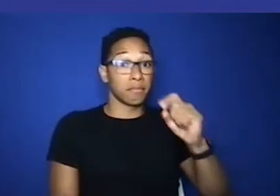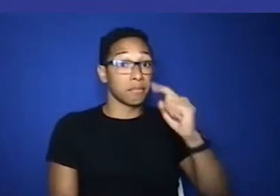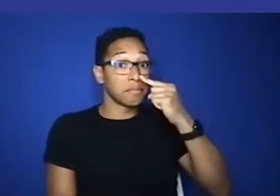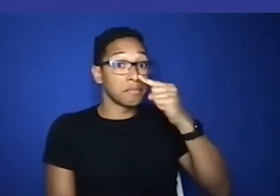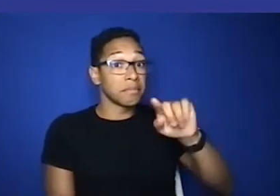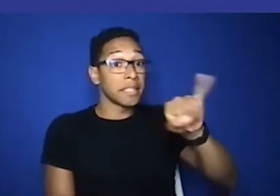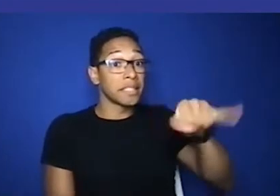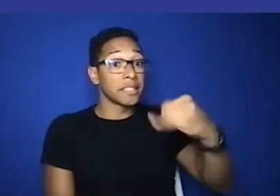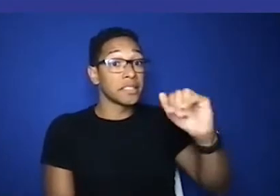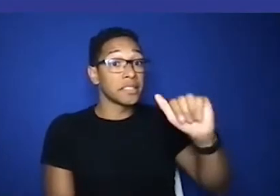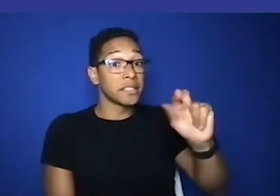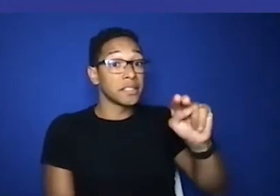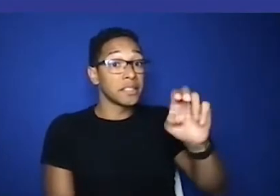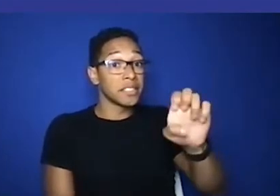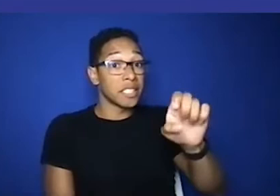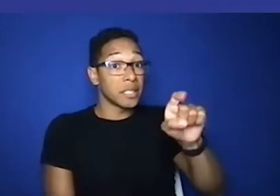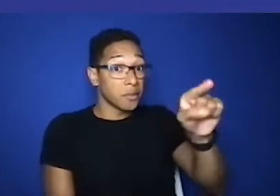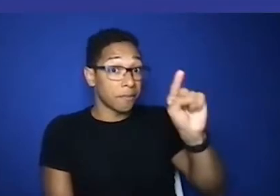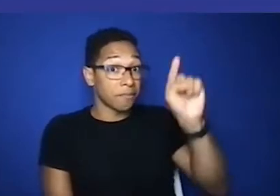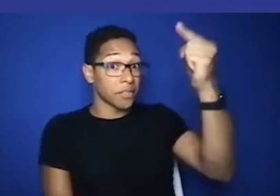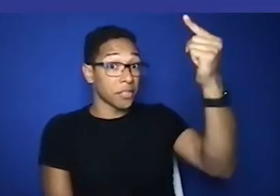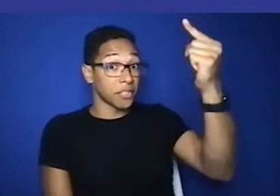Sure, I'm happy to go first.